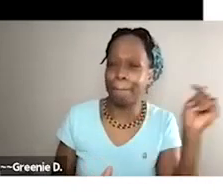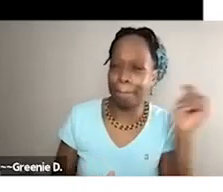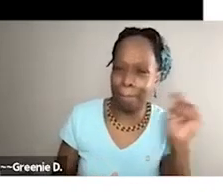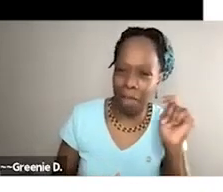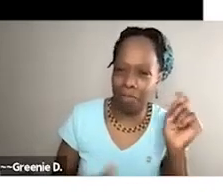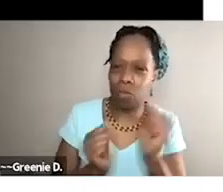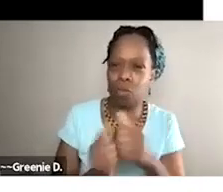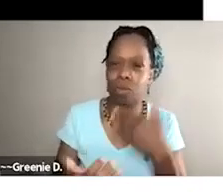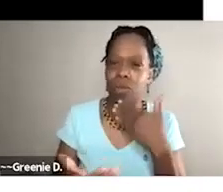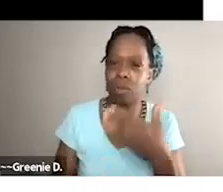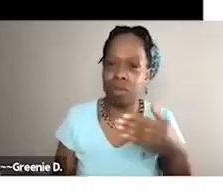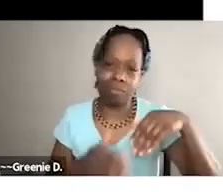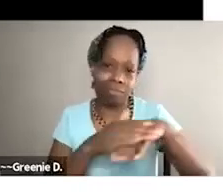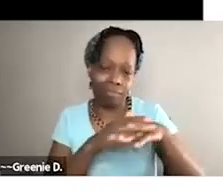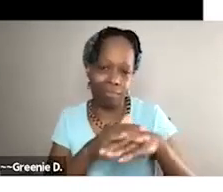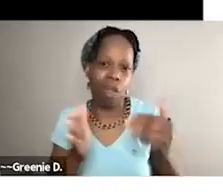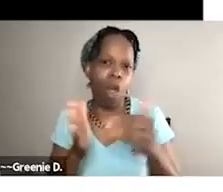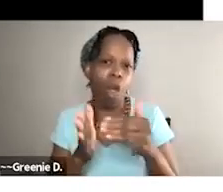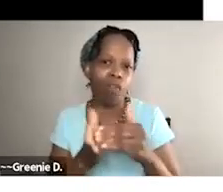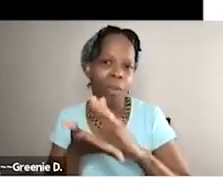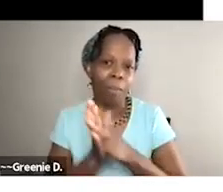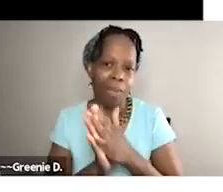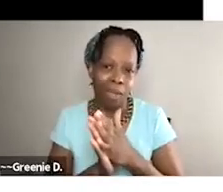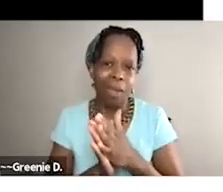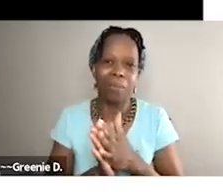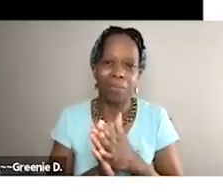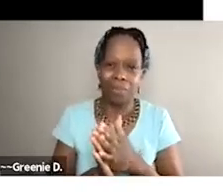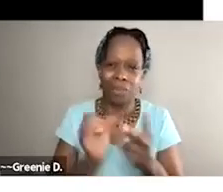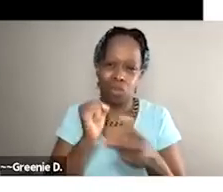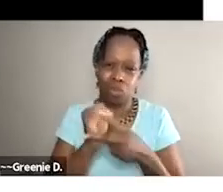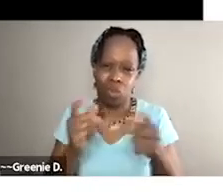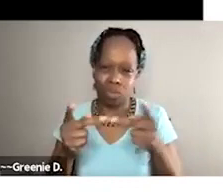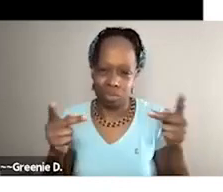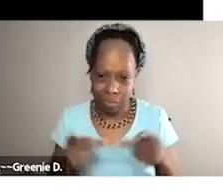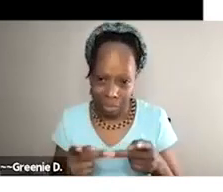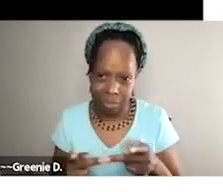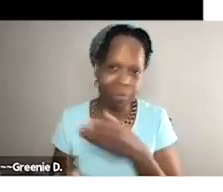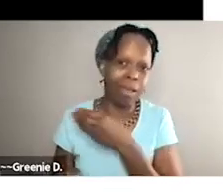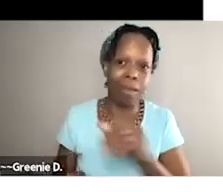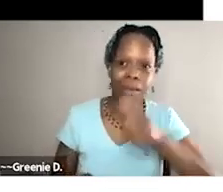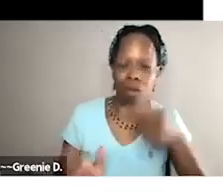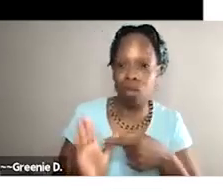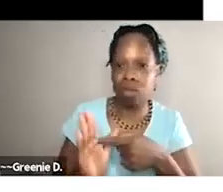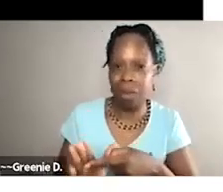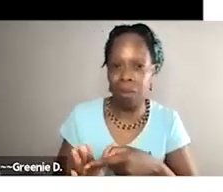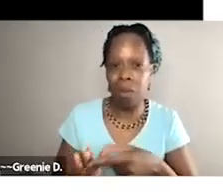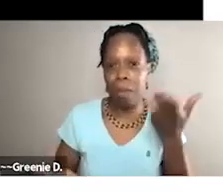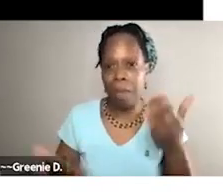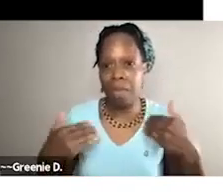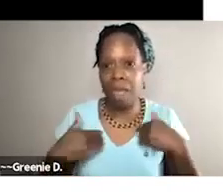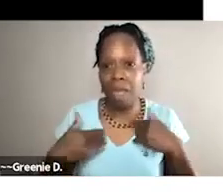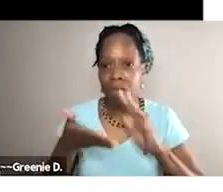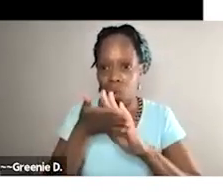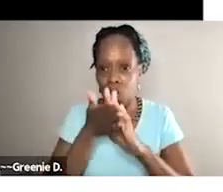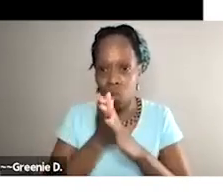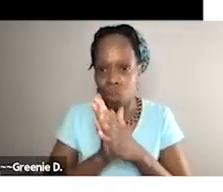You know, physical accessibility is for everyone, regardless if their disability is visible or non-visible. And it's something that we